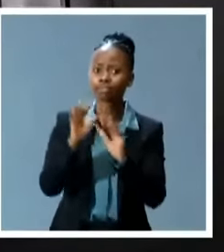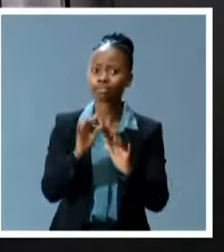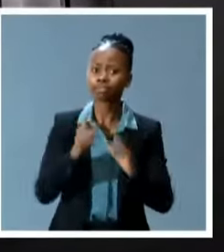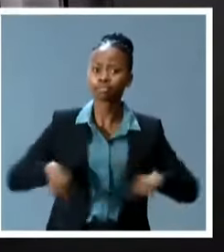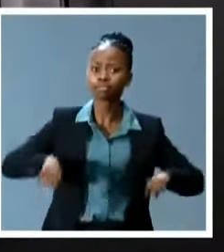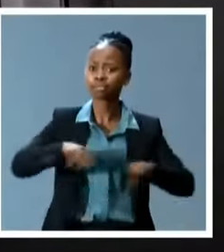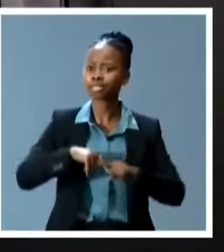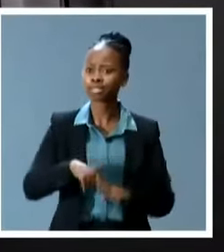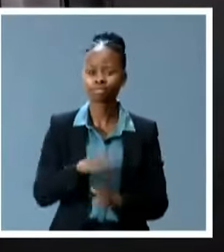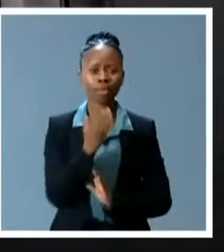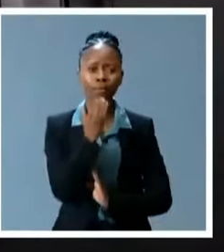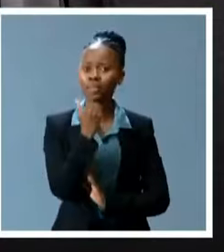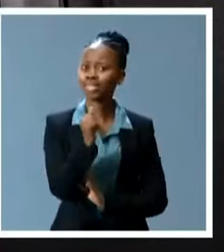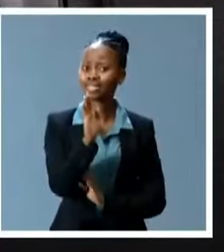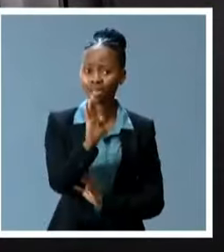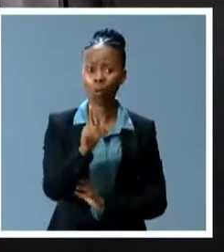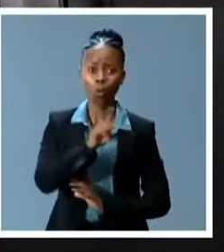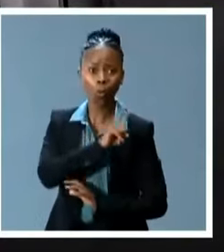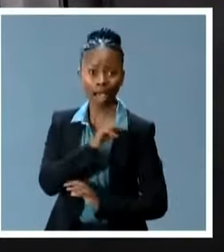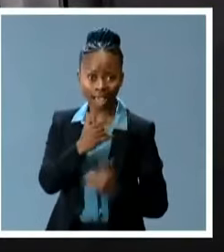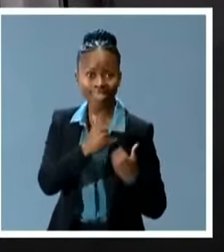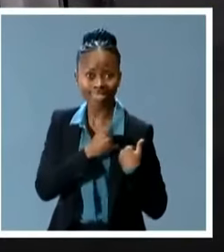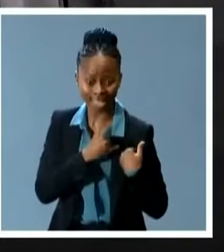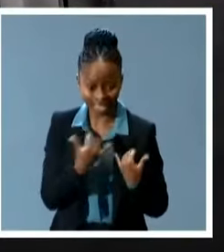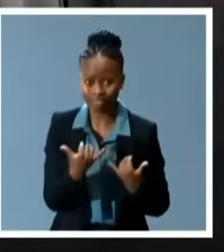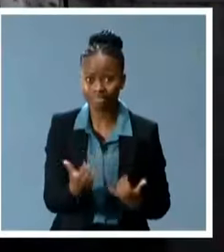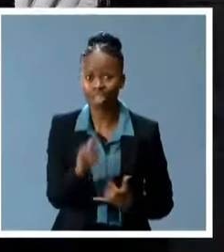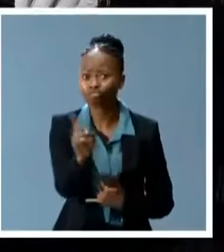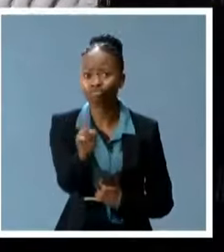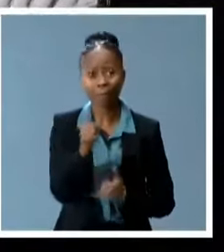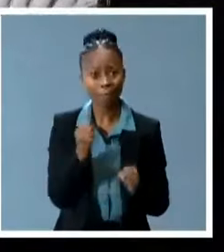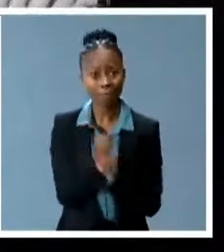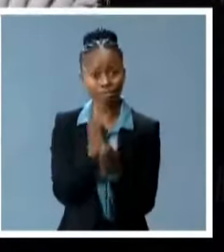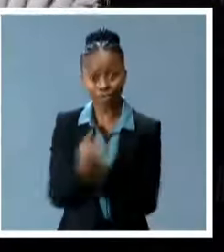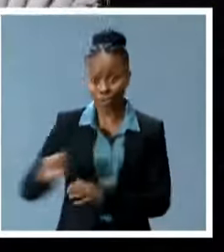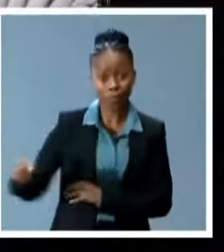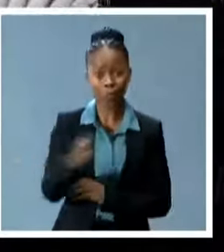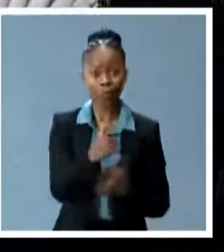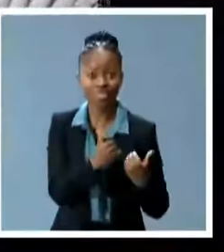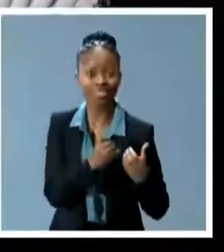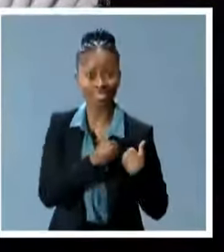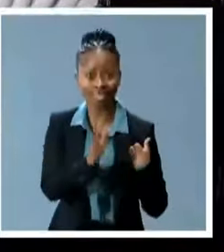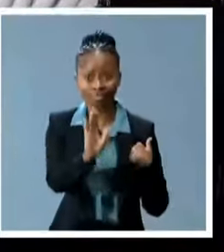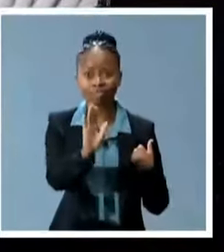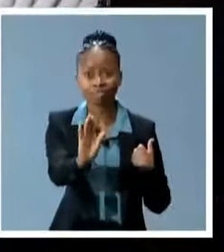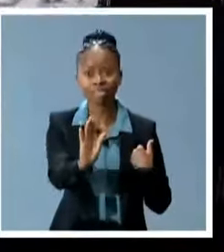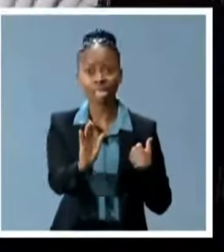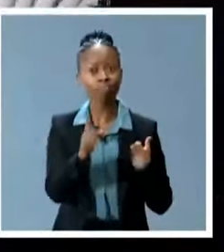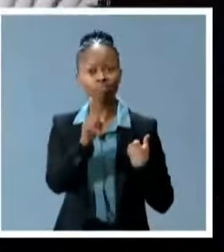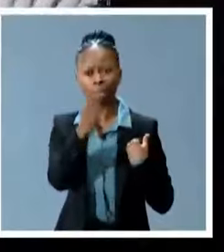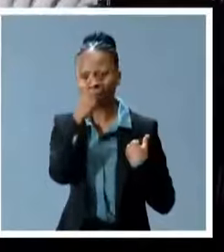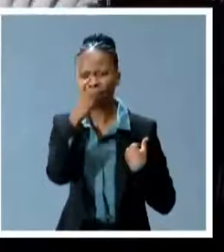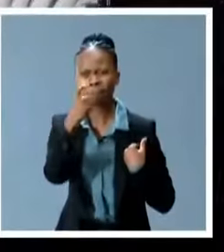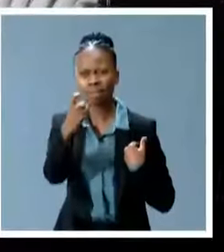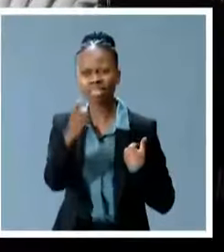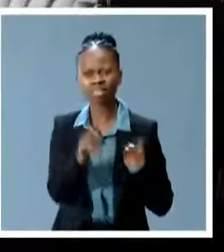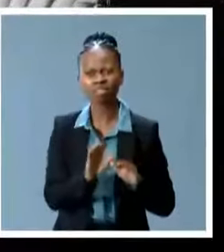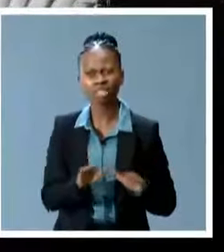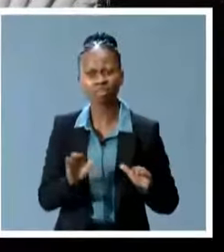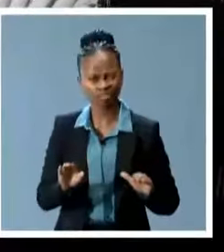'cause nobody's safe until everybody's safe. Tuamini na lolita kuisha na